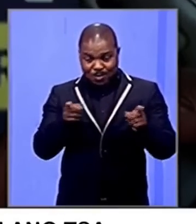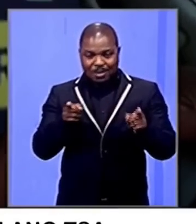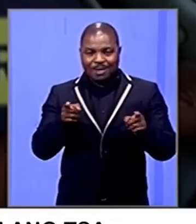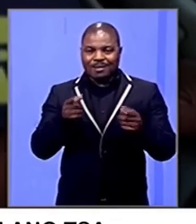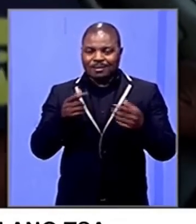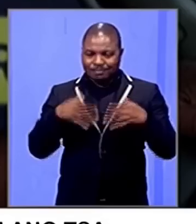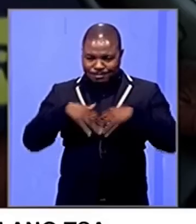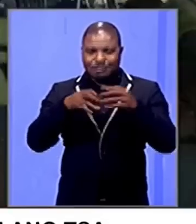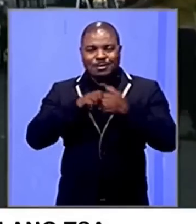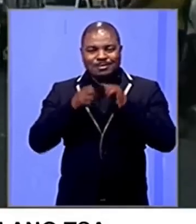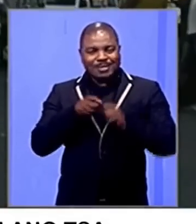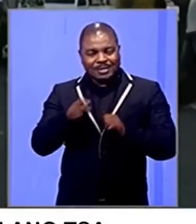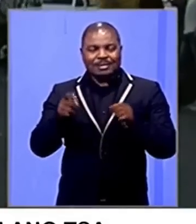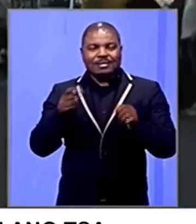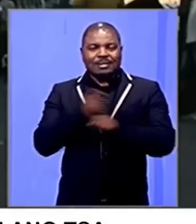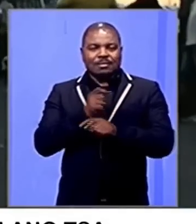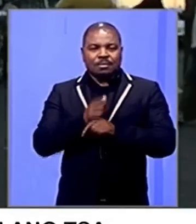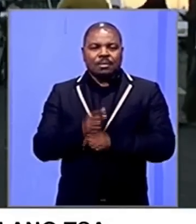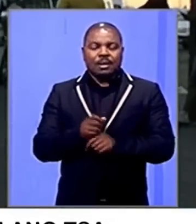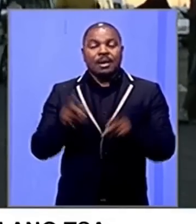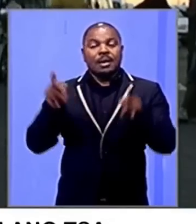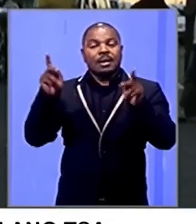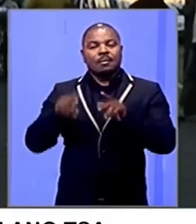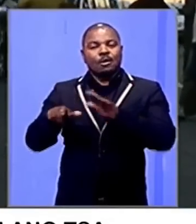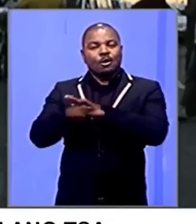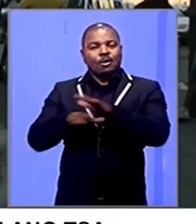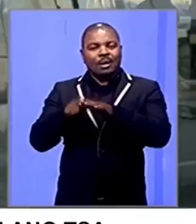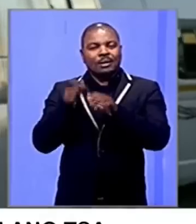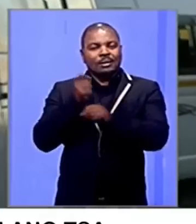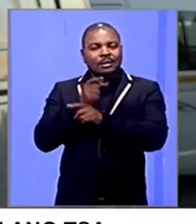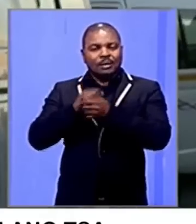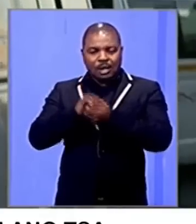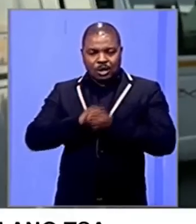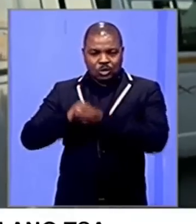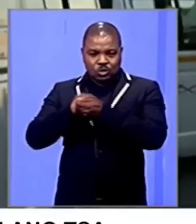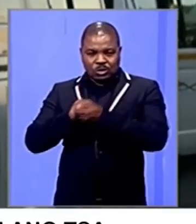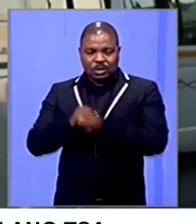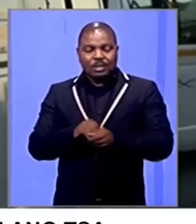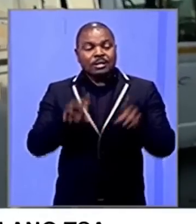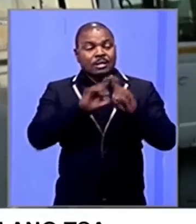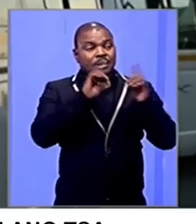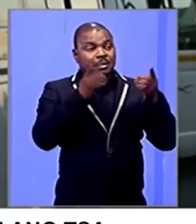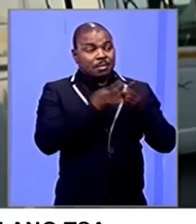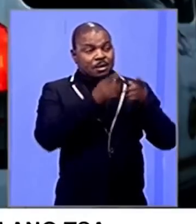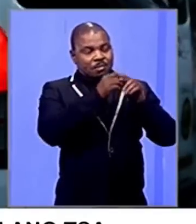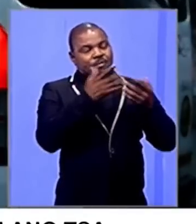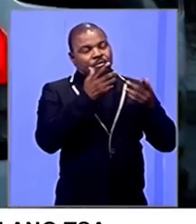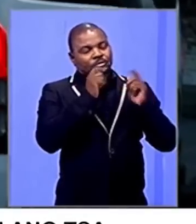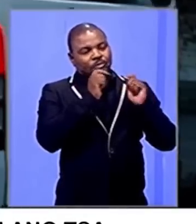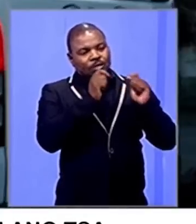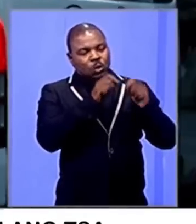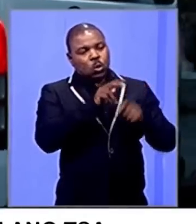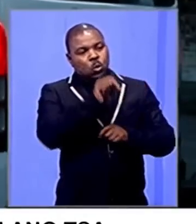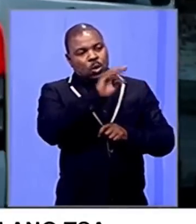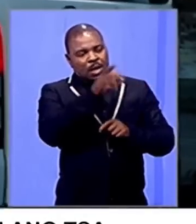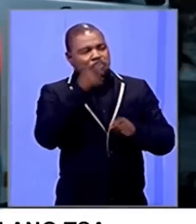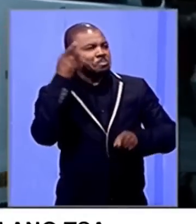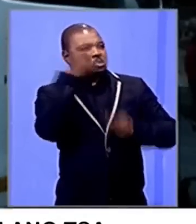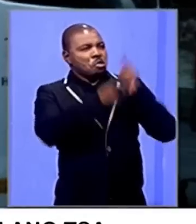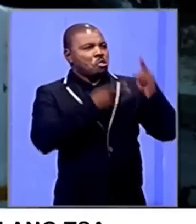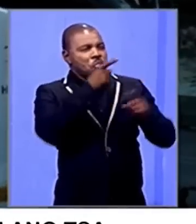the violence of the taxis. Kimberley Local Taxi Association e qosa lefapha la dipalangwang Northern Cape ka ditlaleho tsa